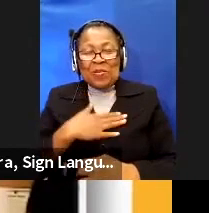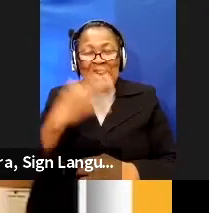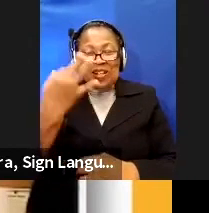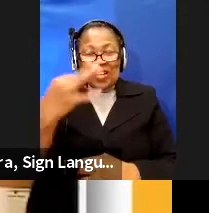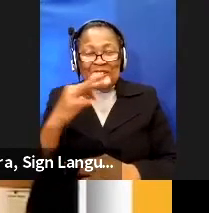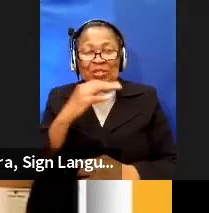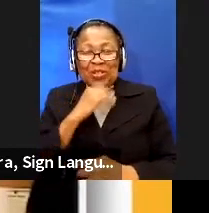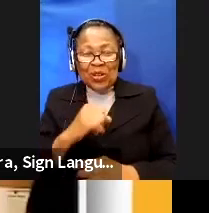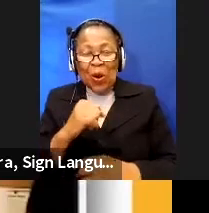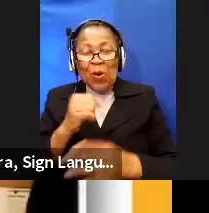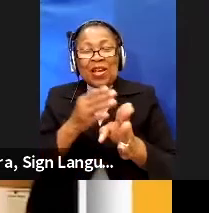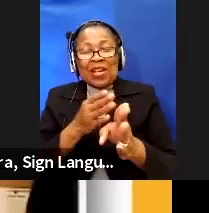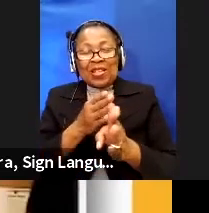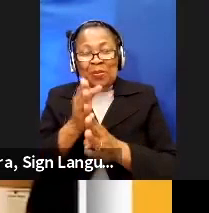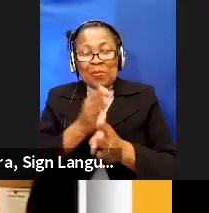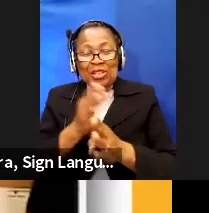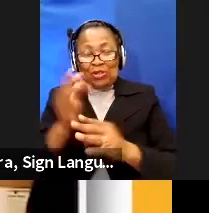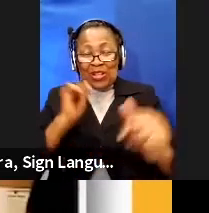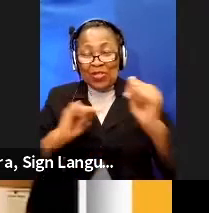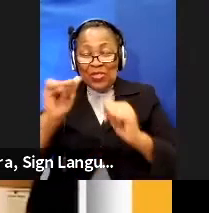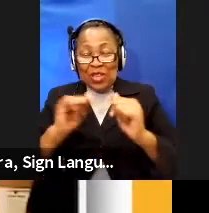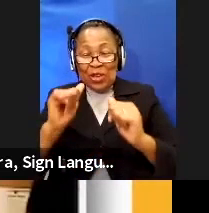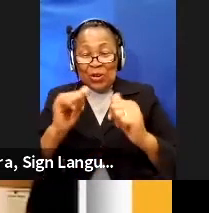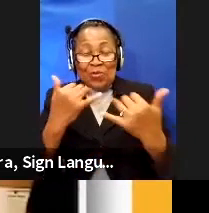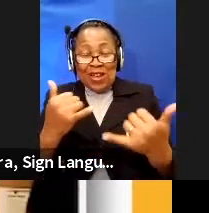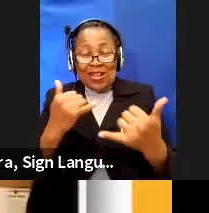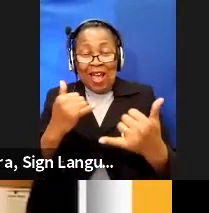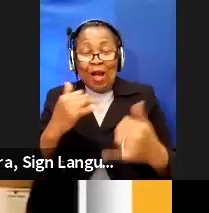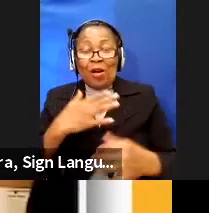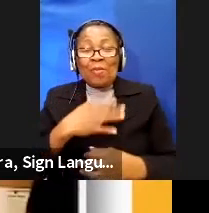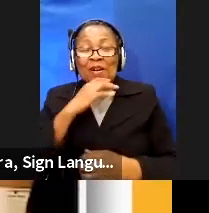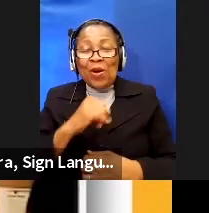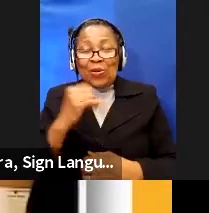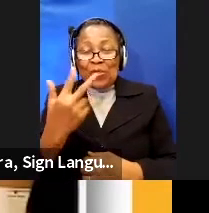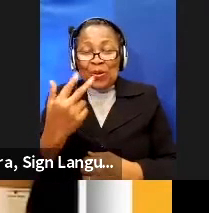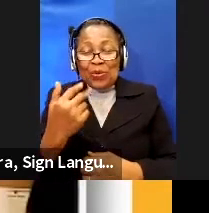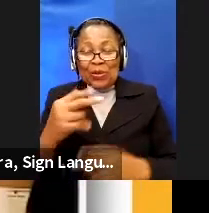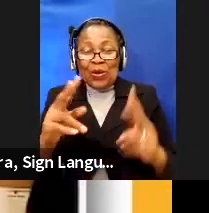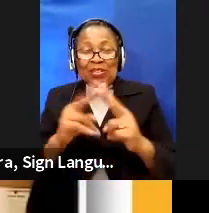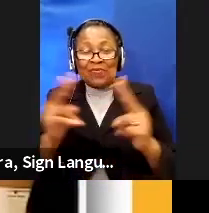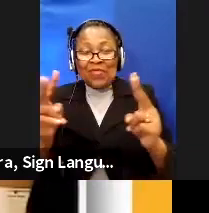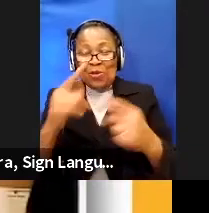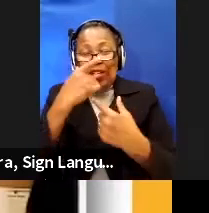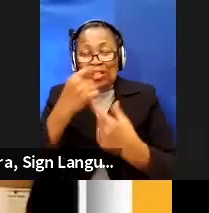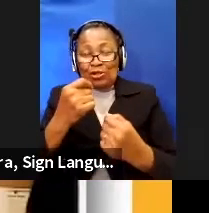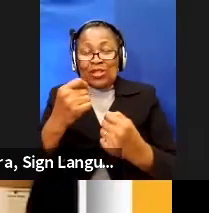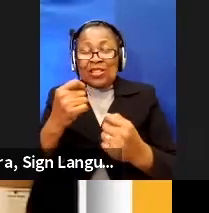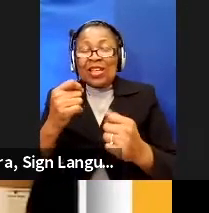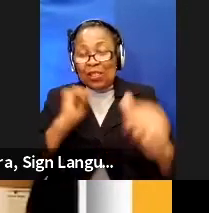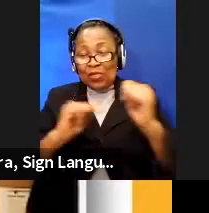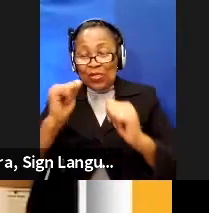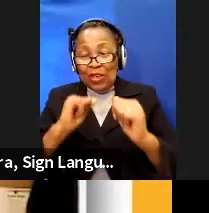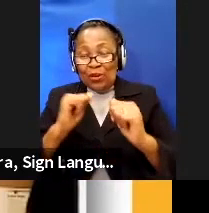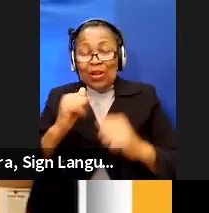actually majoring in theater right now, and my 13-year-old is also very interested in theater. So I feel